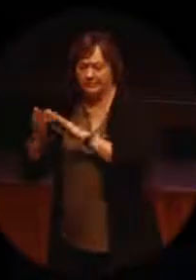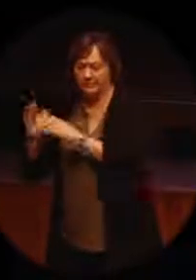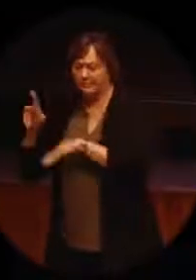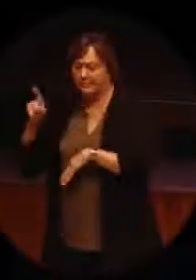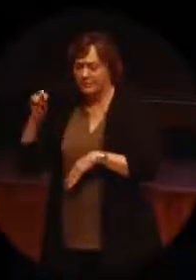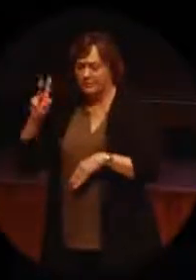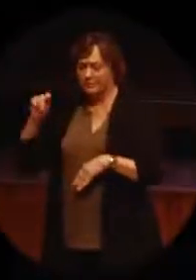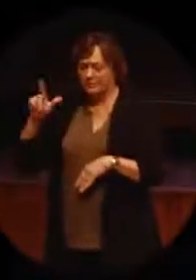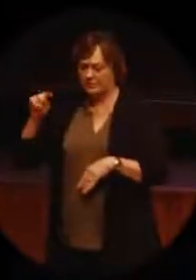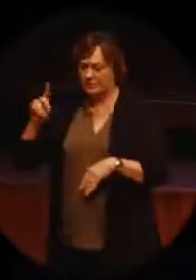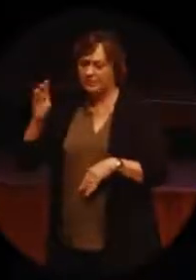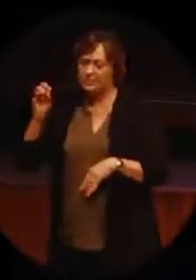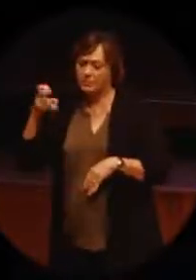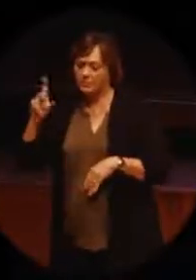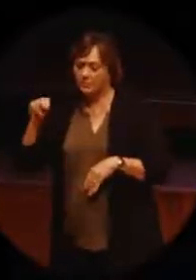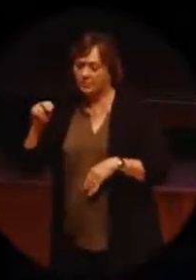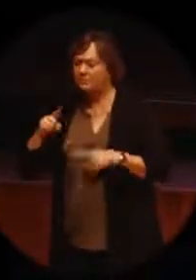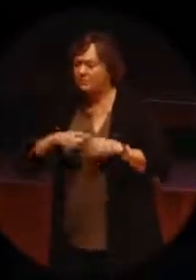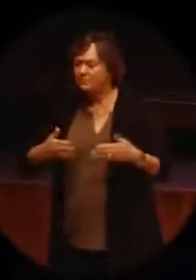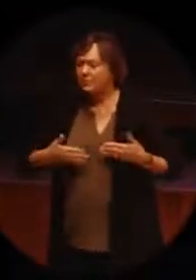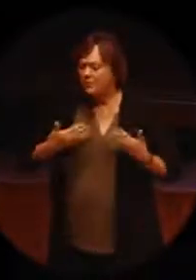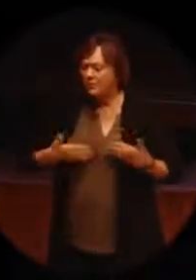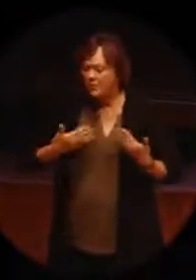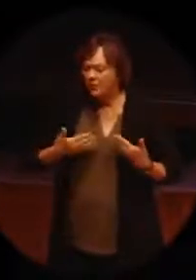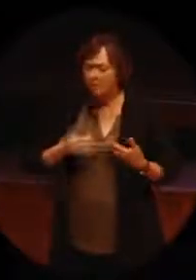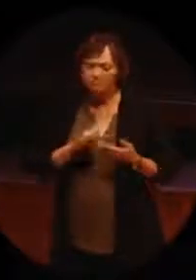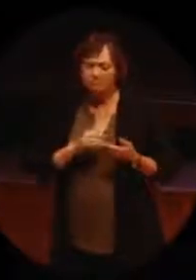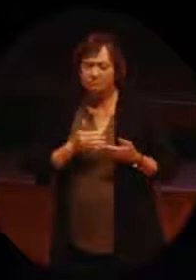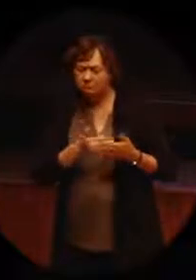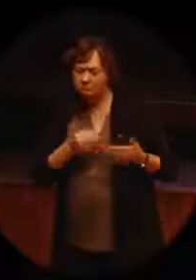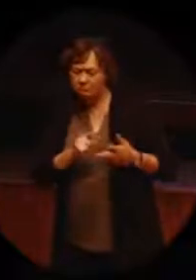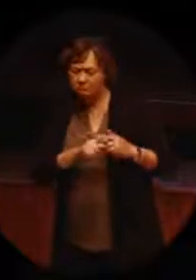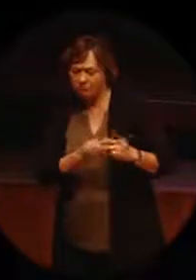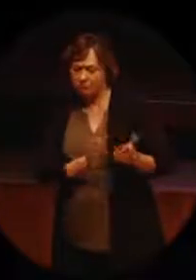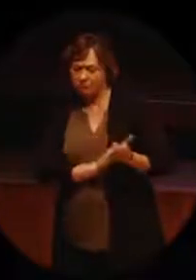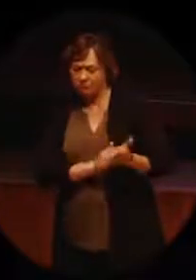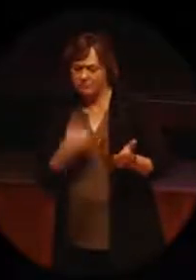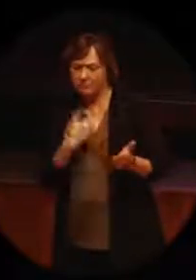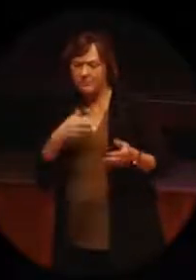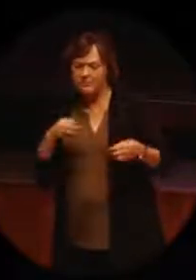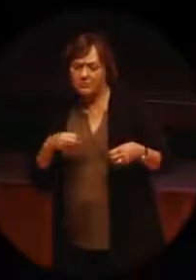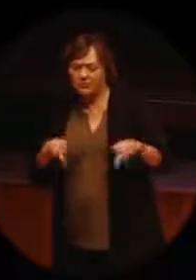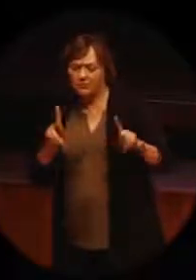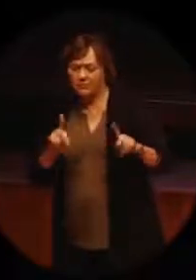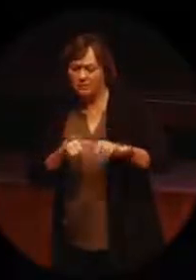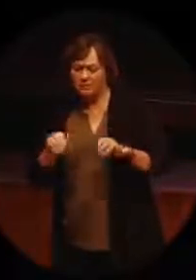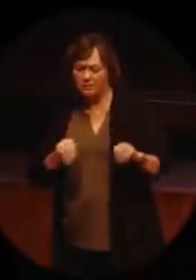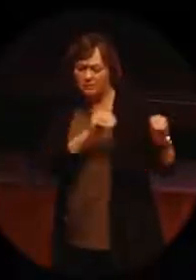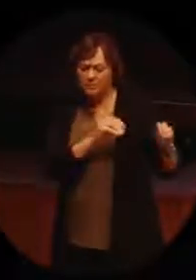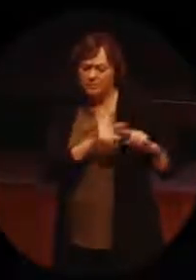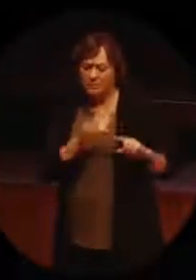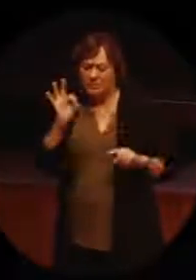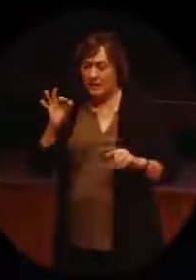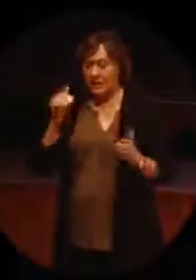big city, Portland, Oregon, when he was fairly young, in fact, before he even started school, we had the opportunity